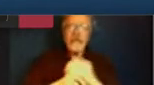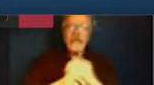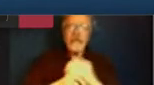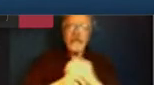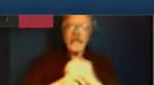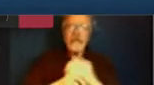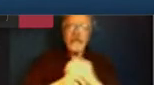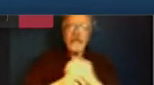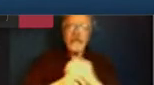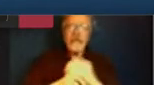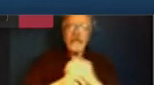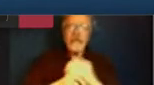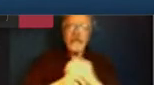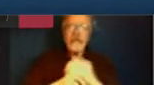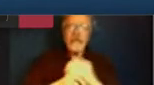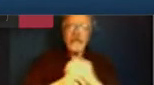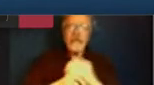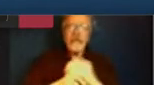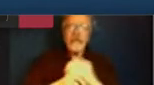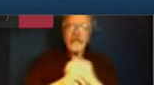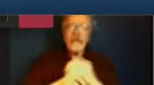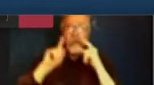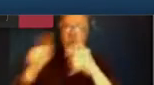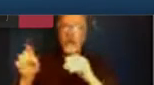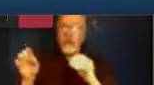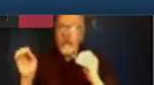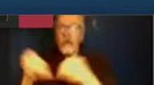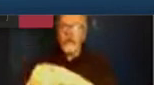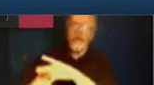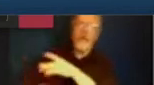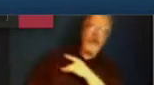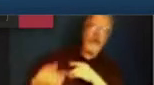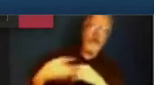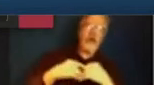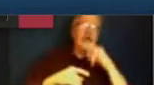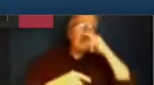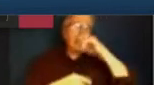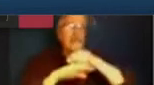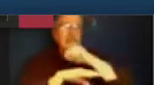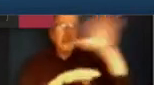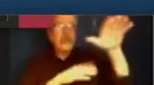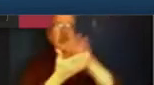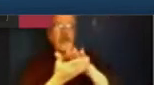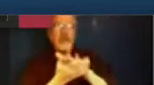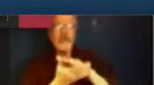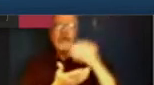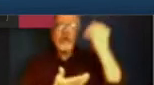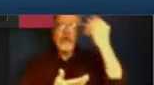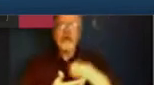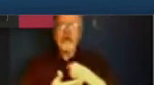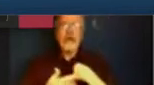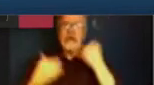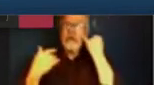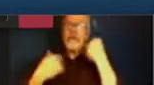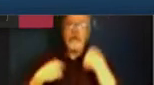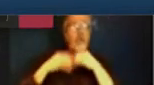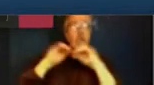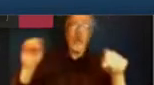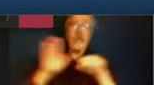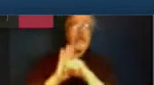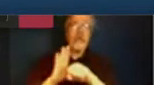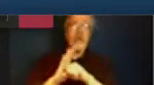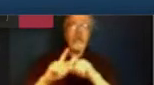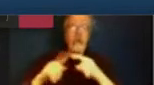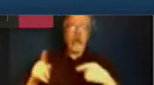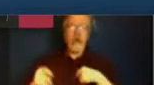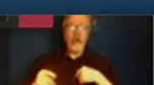into the office? Can we send our kids to school? What's the general guideline if somebody is asymptomatic but may have come into contact with somebody or may have